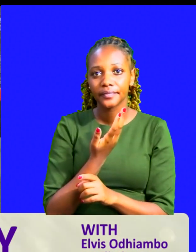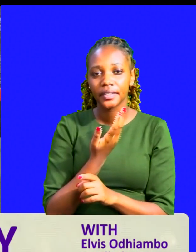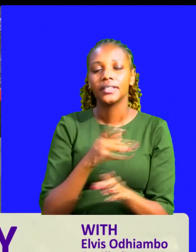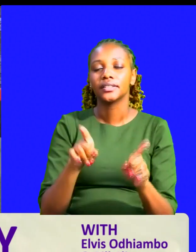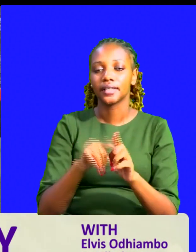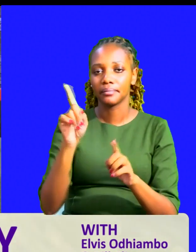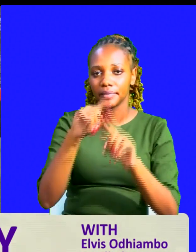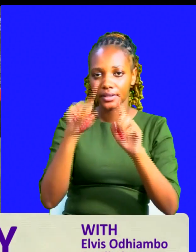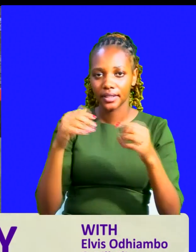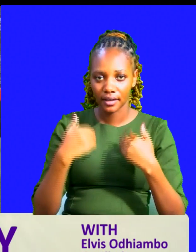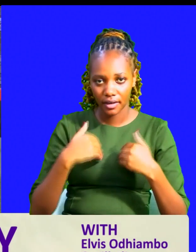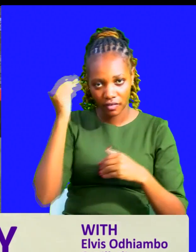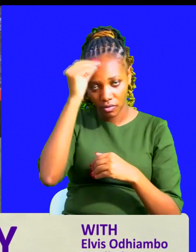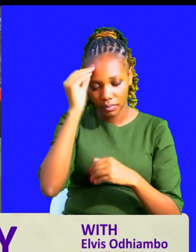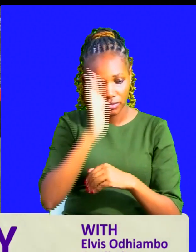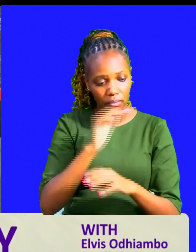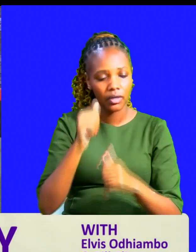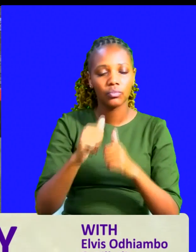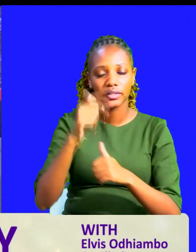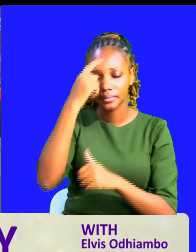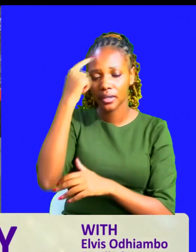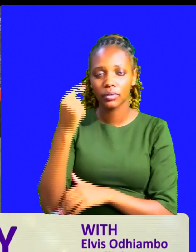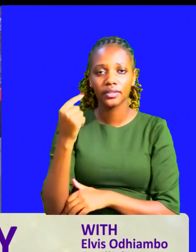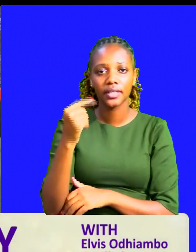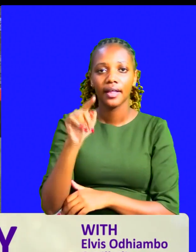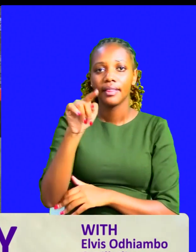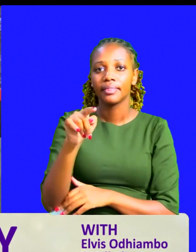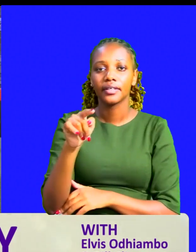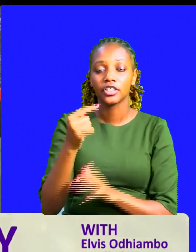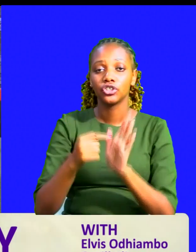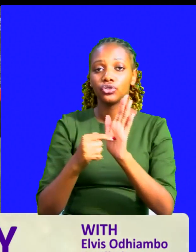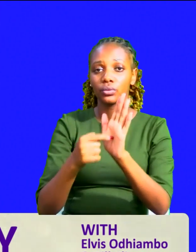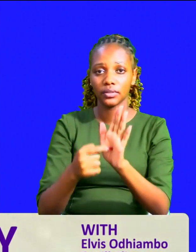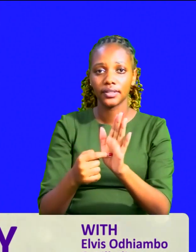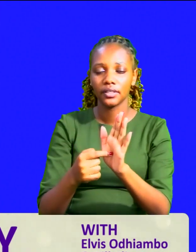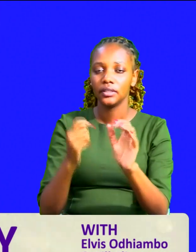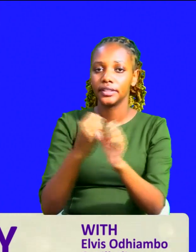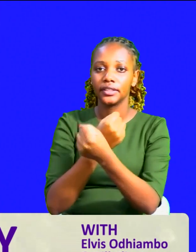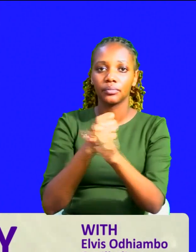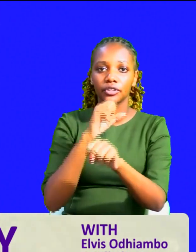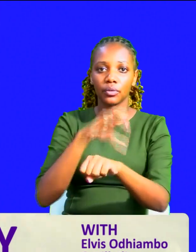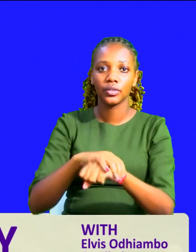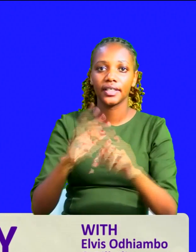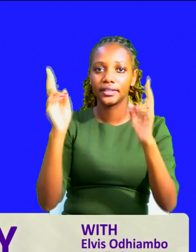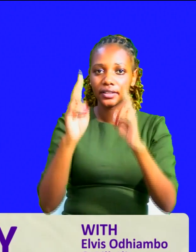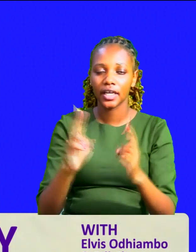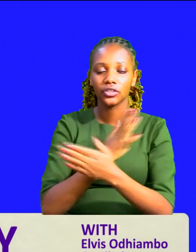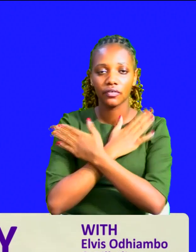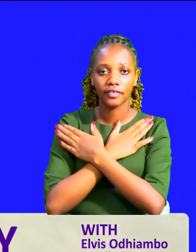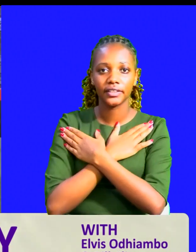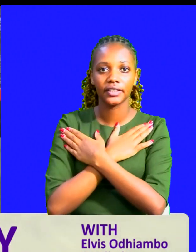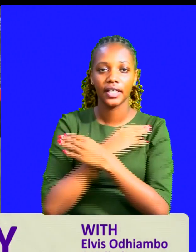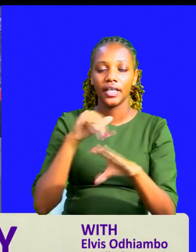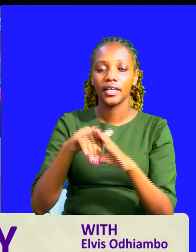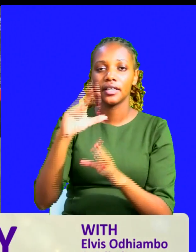mistakes. And what is your opinion on all this, Elvis? Because this goes again to show that we cannot get international friendlies in the